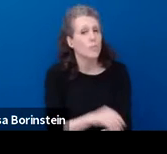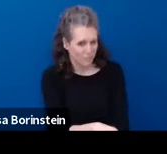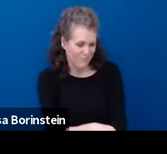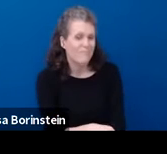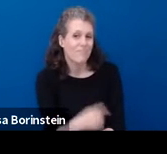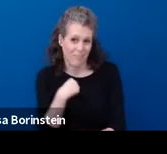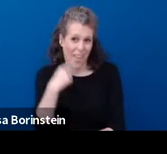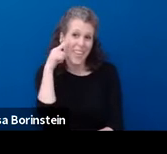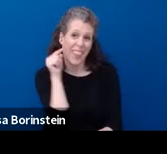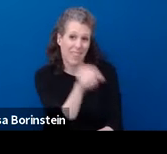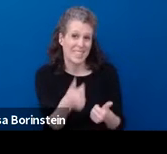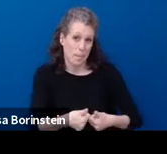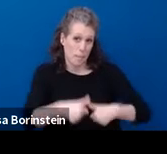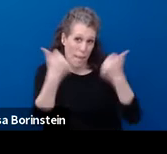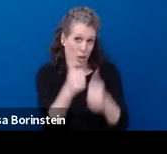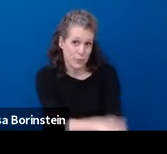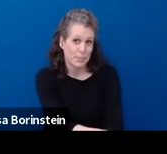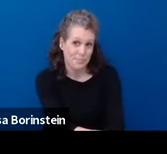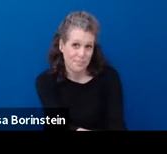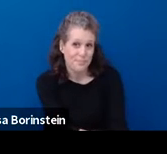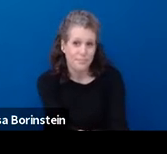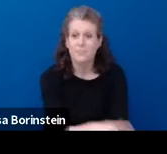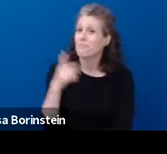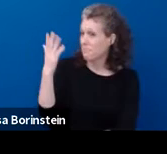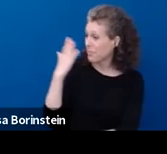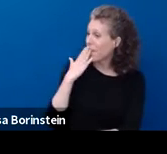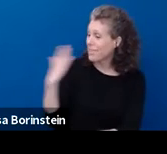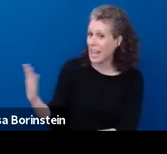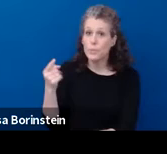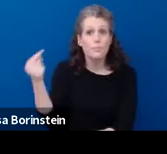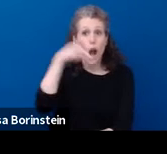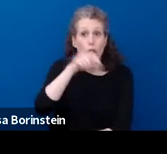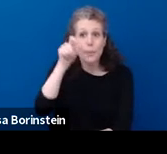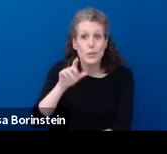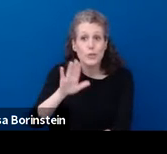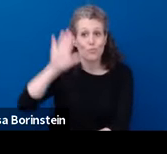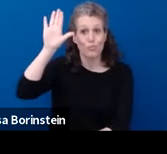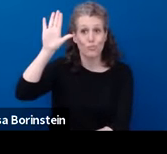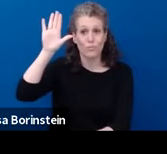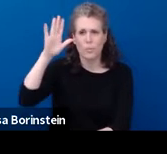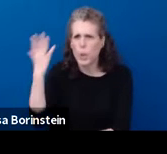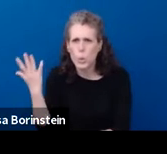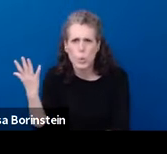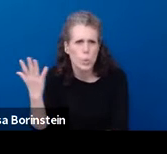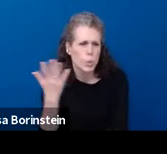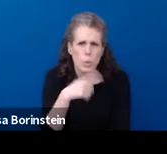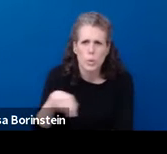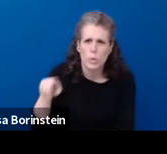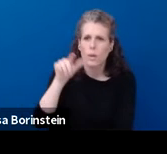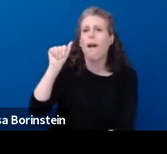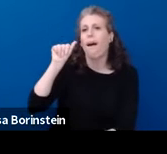better. Thank you. I saw another person raise her hand, but I missed who it was. It's